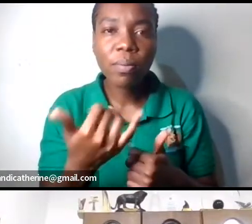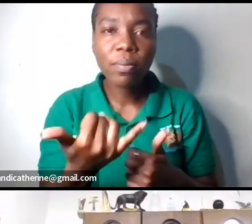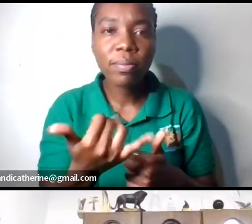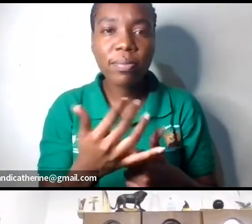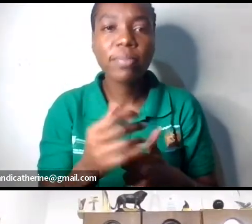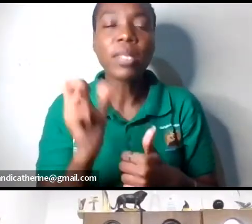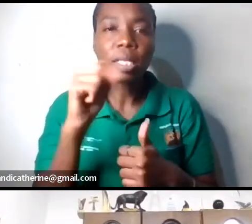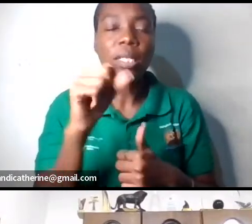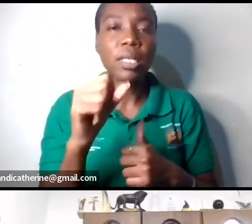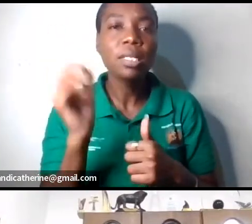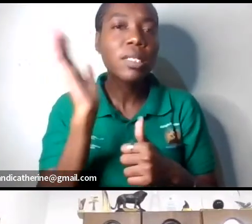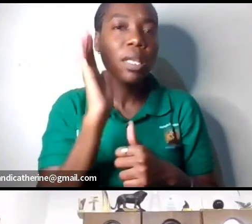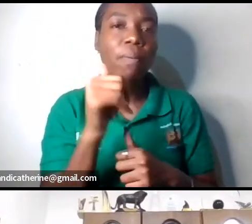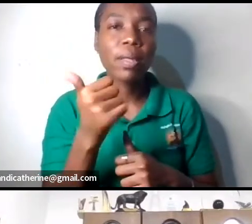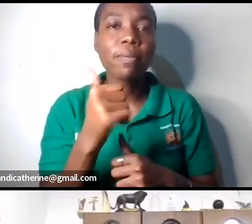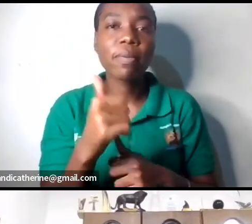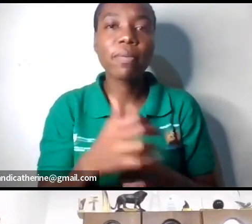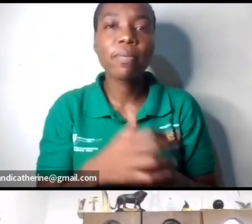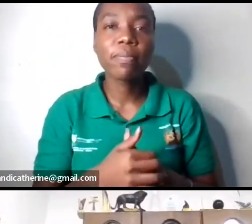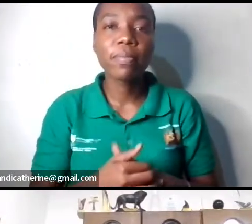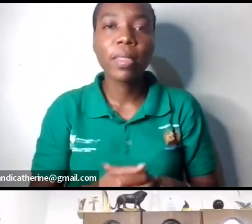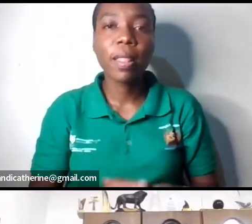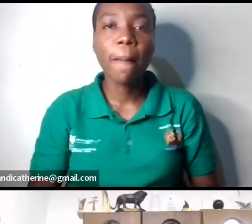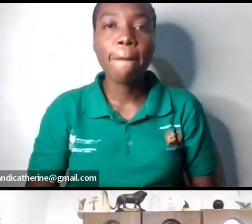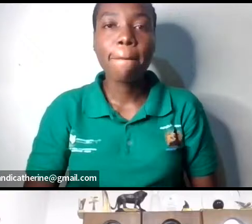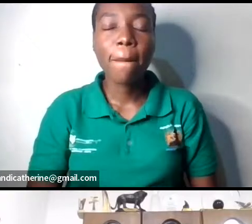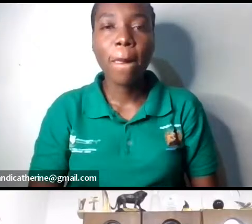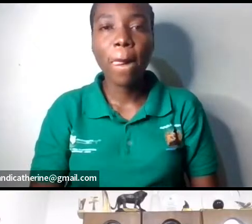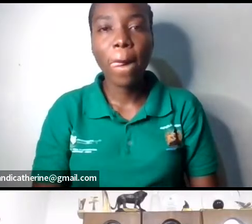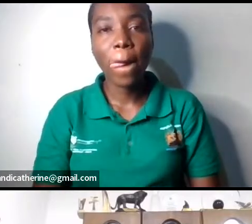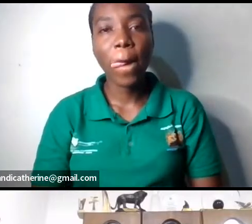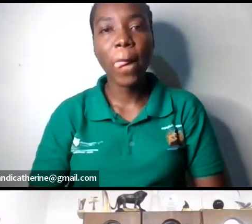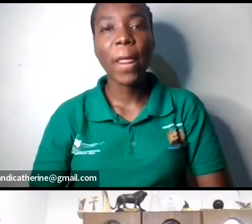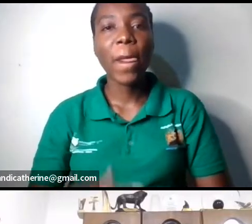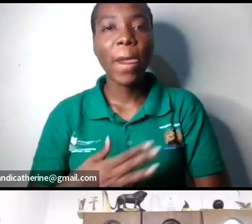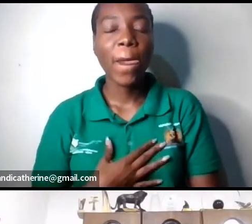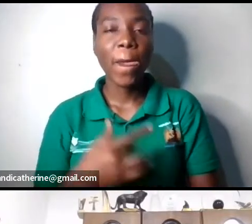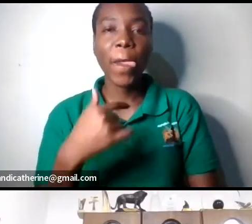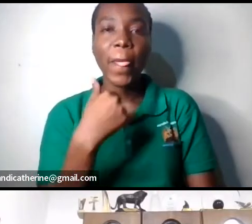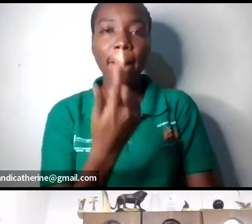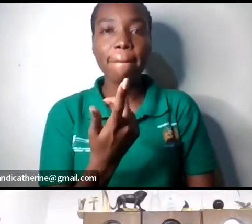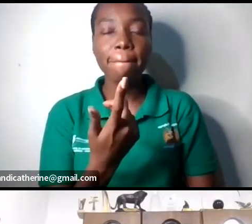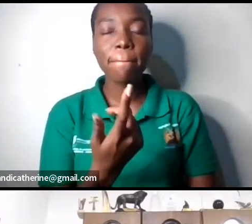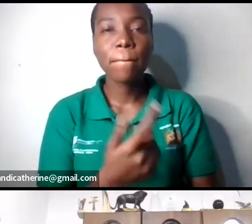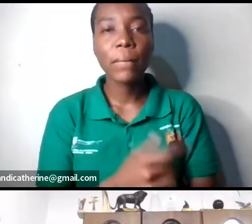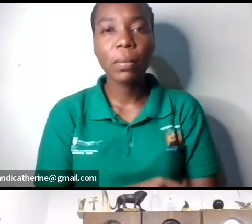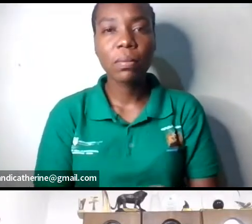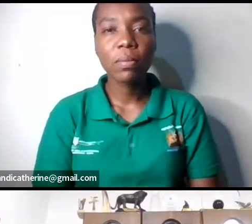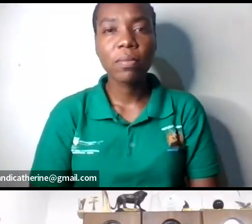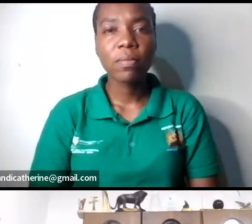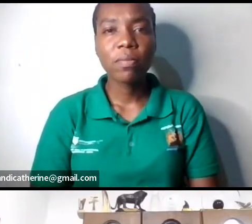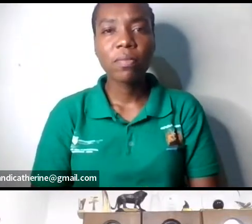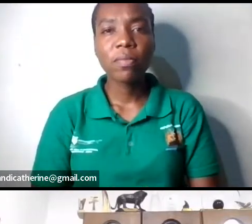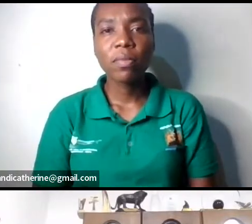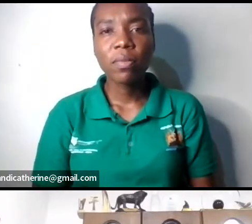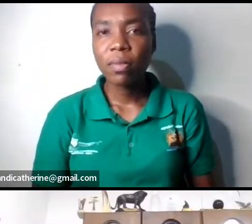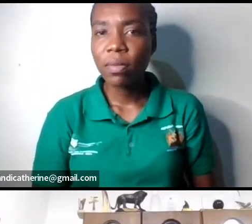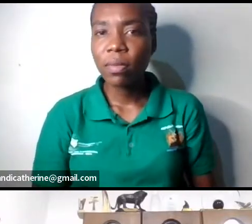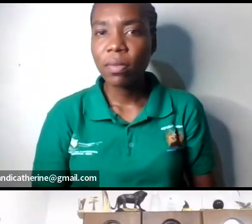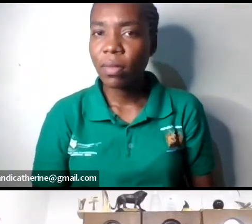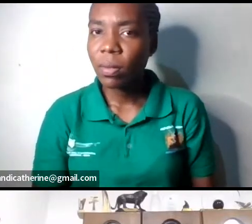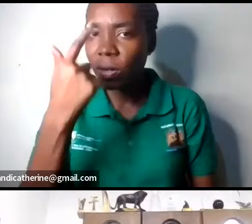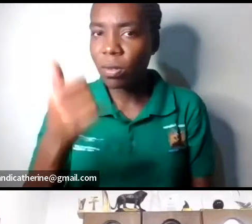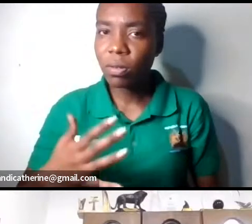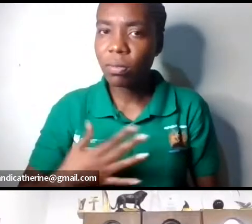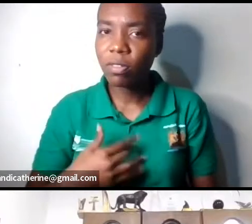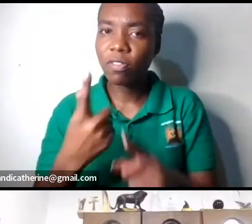you. Speak again. Can you hear me now? Yes. I was told that because I was originally from Nigeria is why